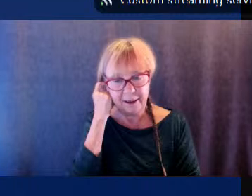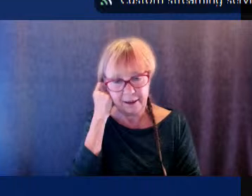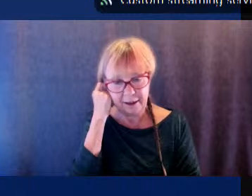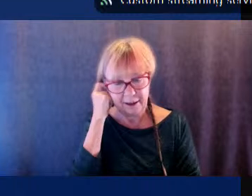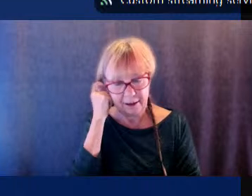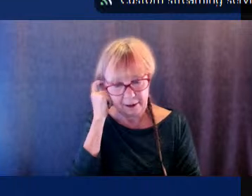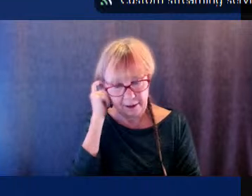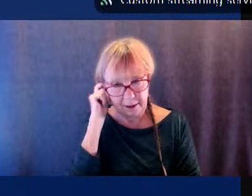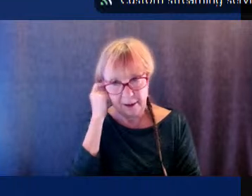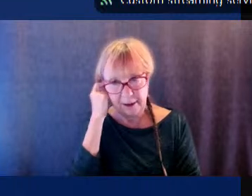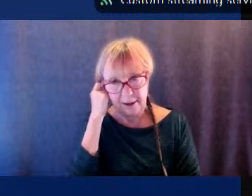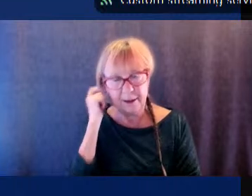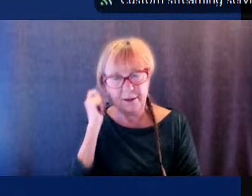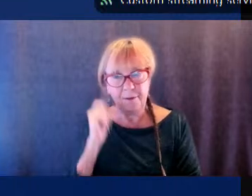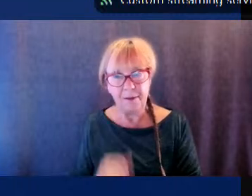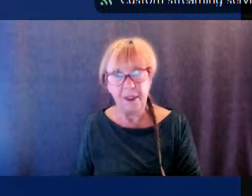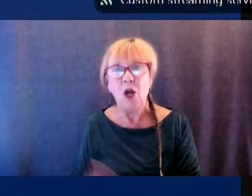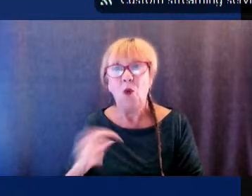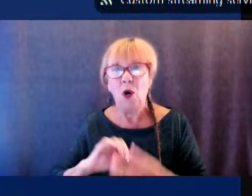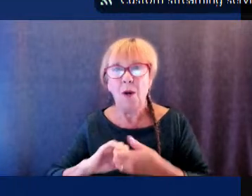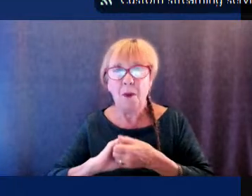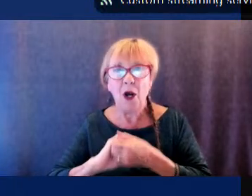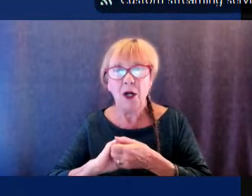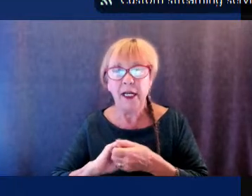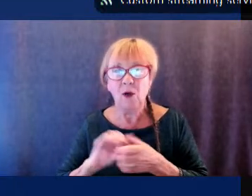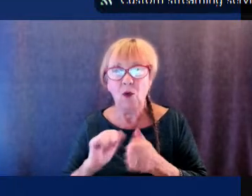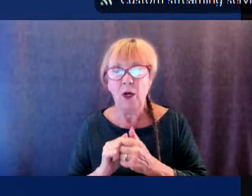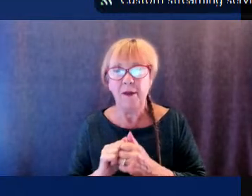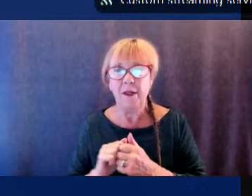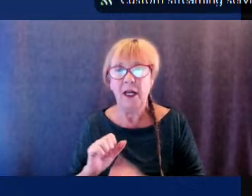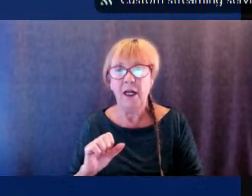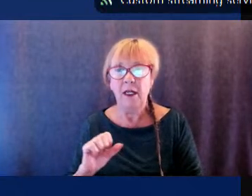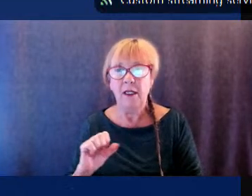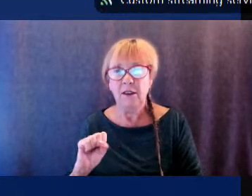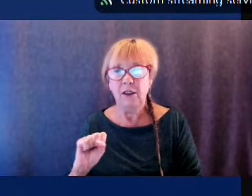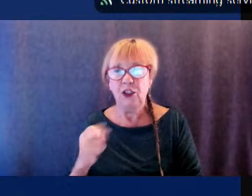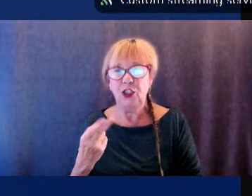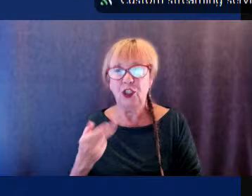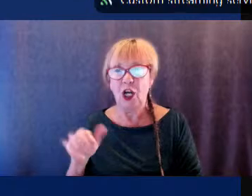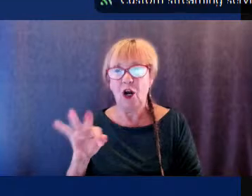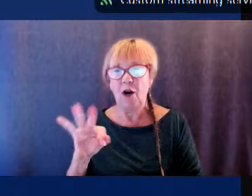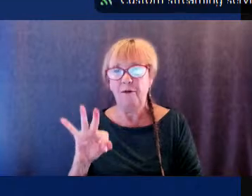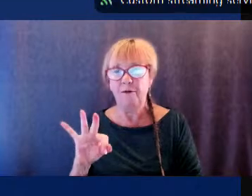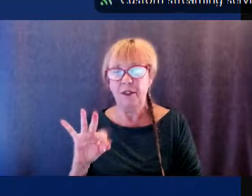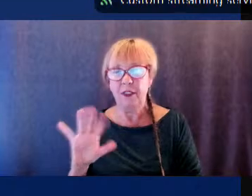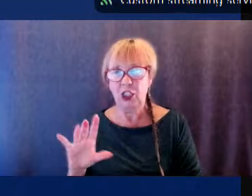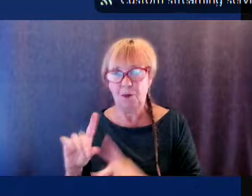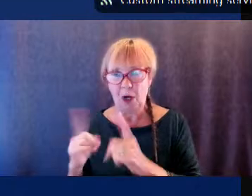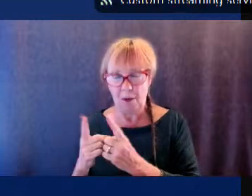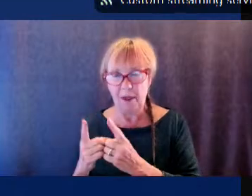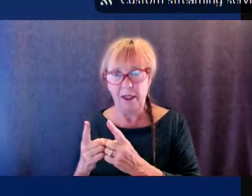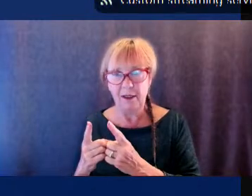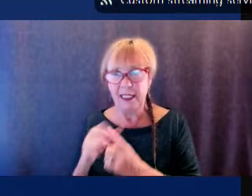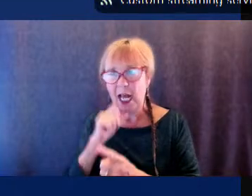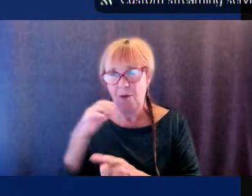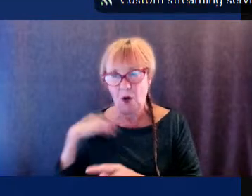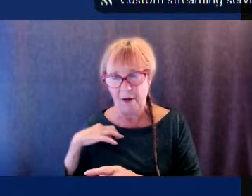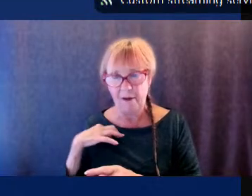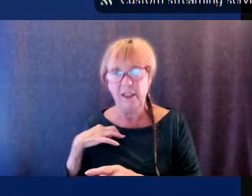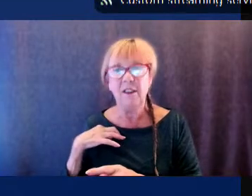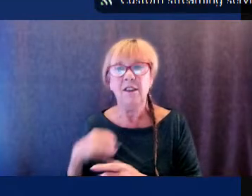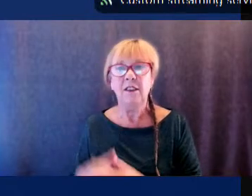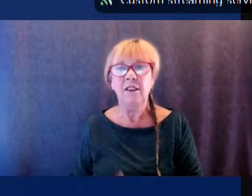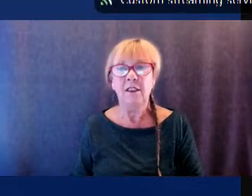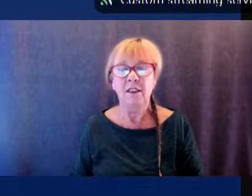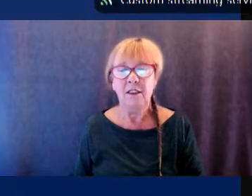be we're partnering just with the one of the Sheriff's Department nonprofits to put that together. Can I go to the next page,